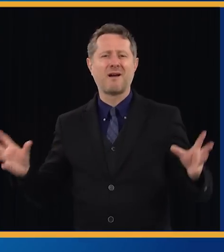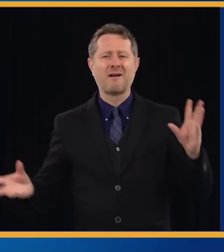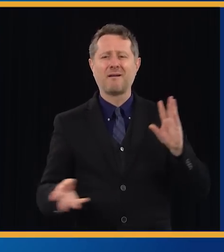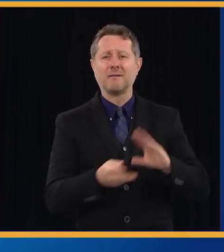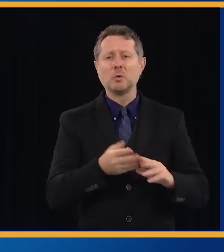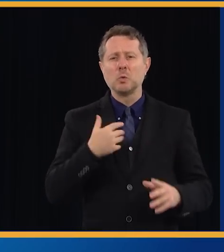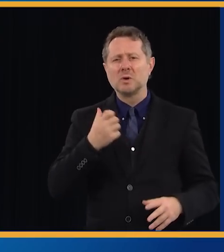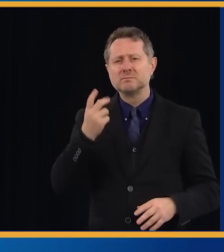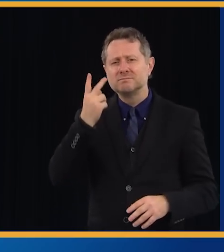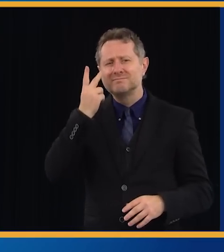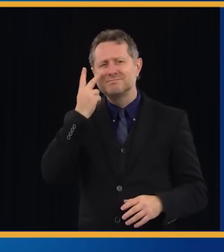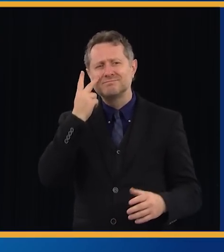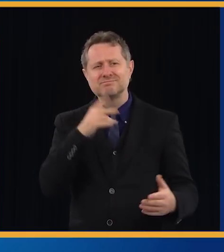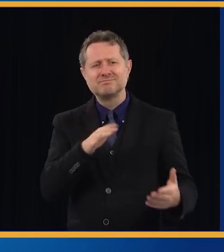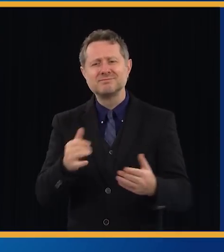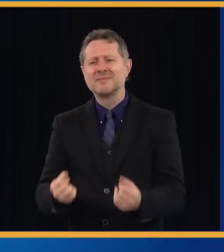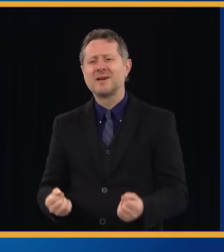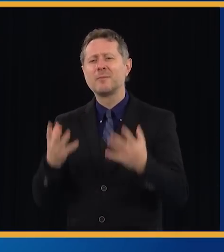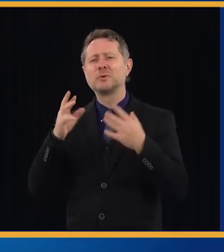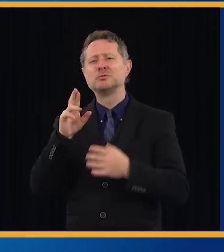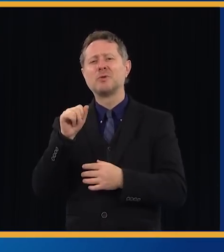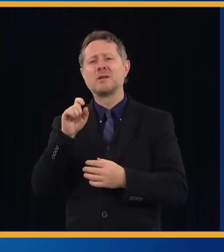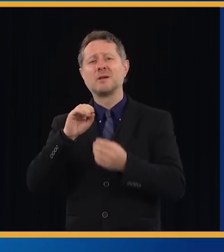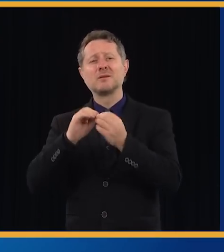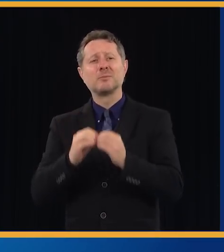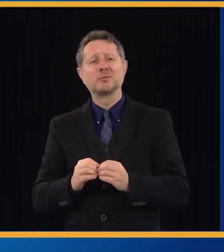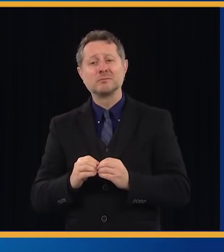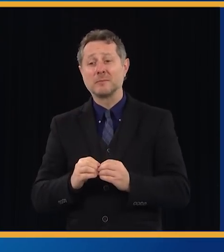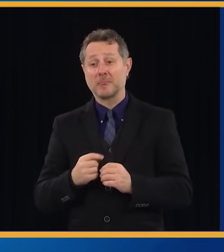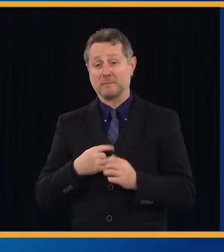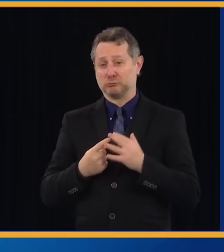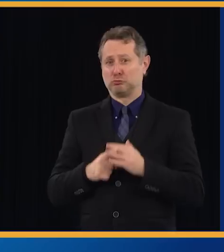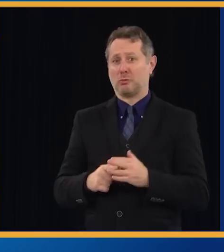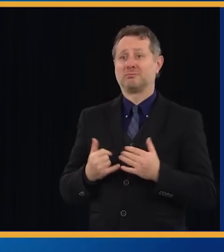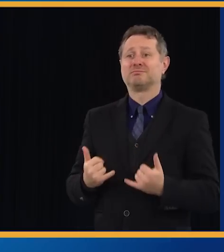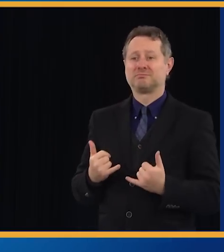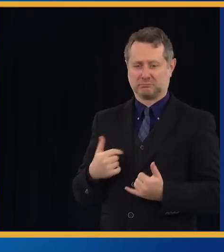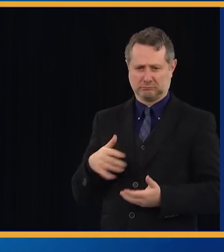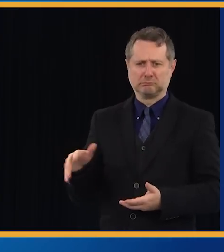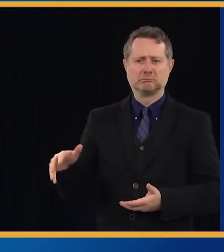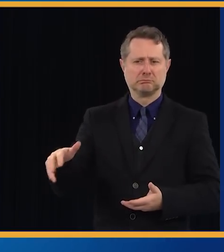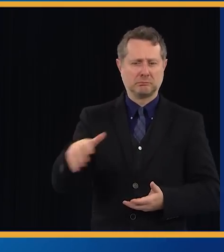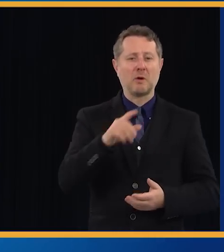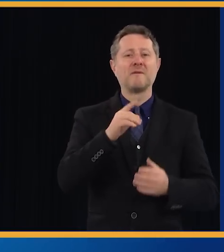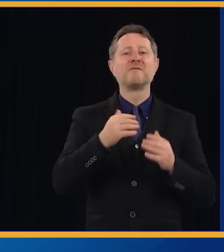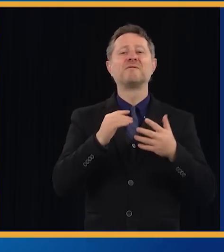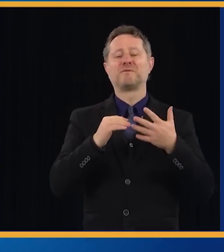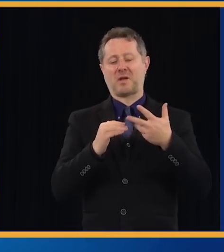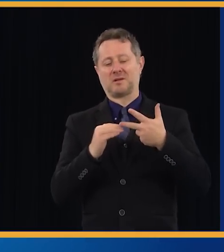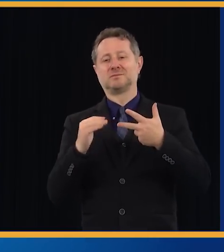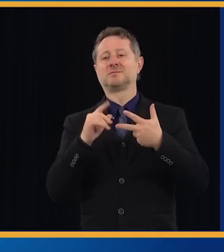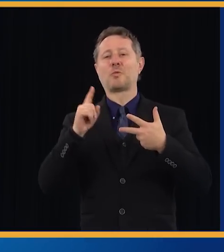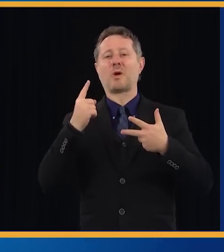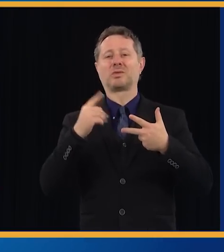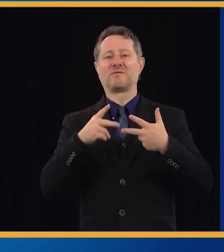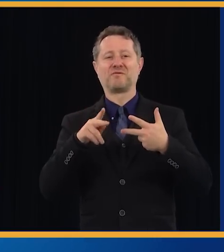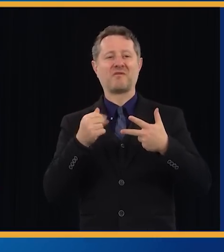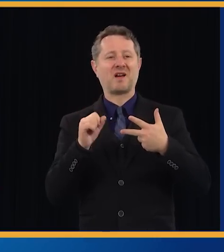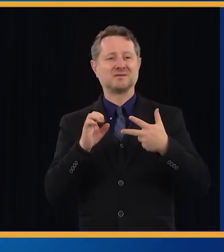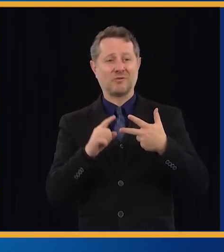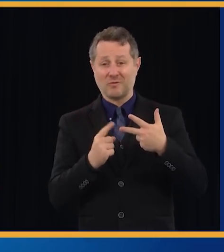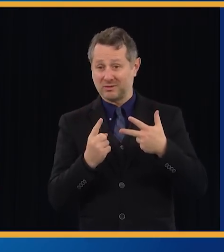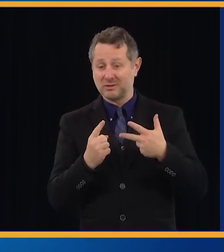is. We have preliminary data on phase 1, and this is going to be ongoing. We did about 3,000